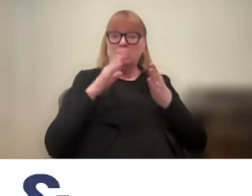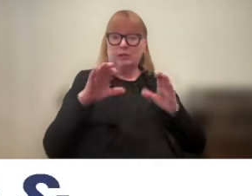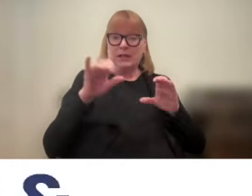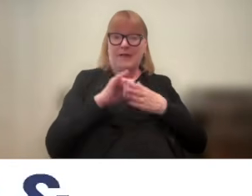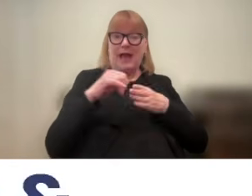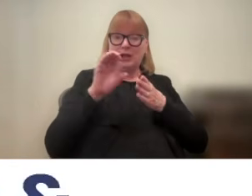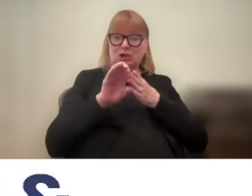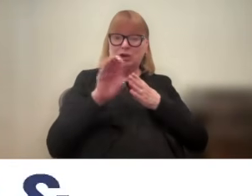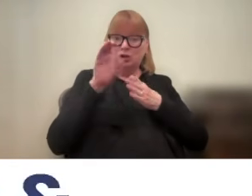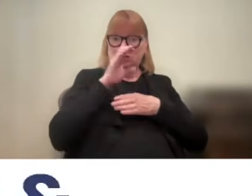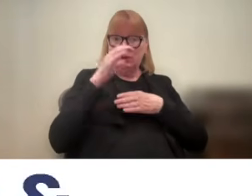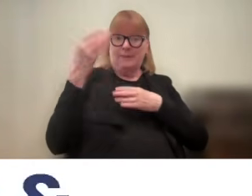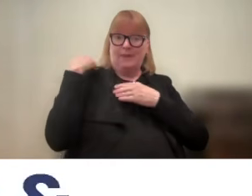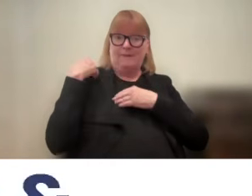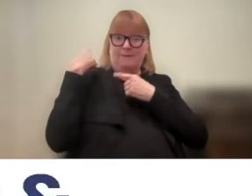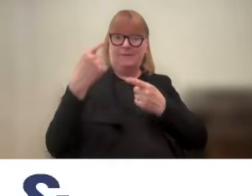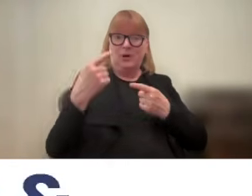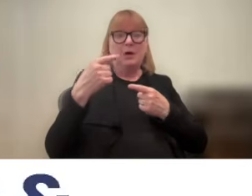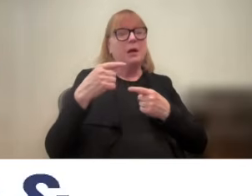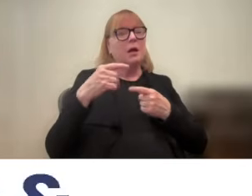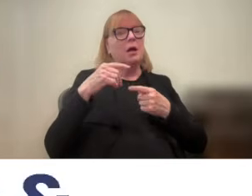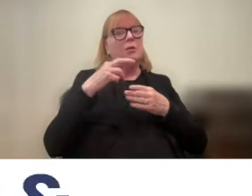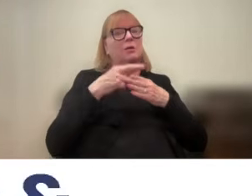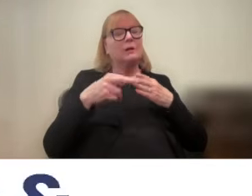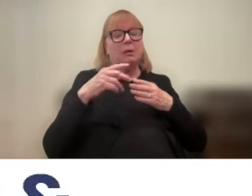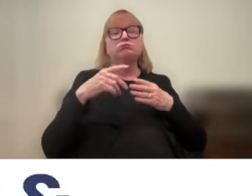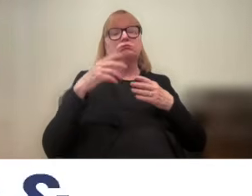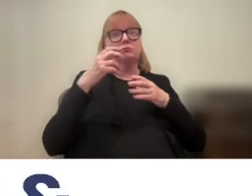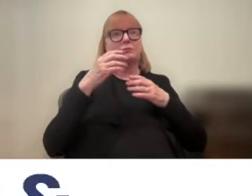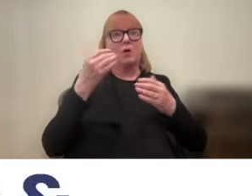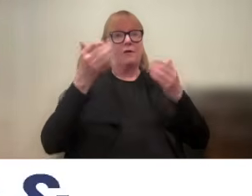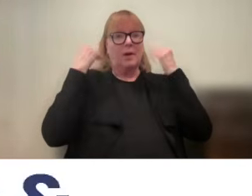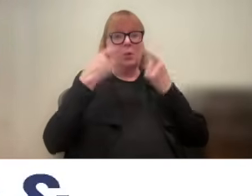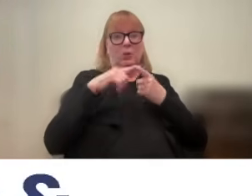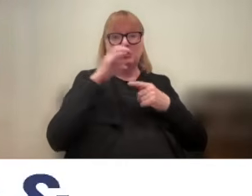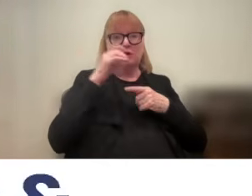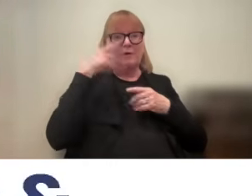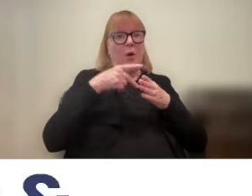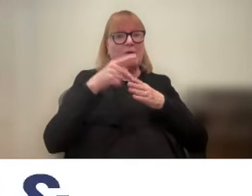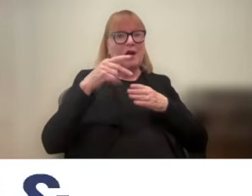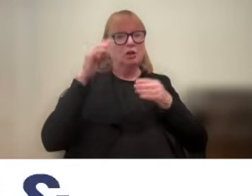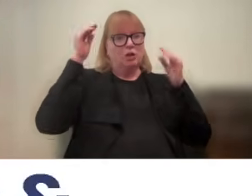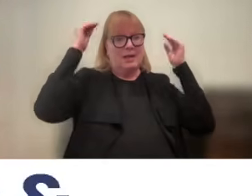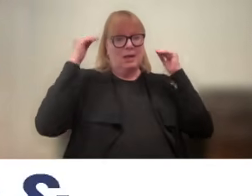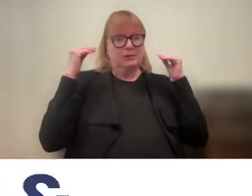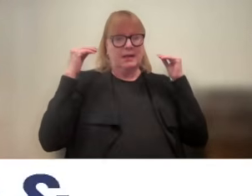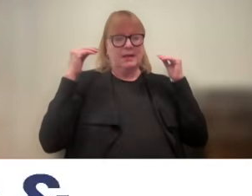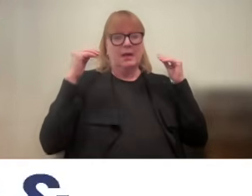in the past, the results are overwhelmingly, of course, when searching for professional hairstyles, the results